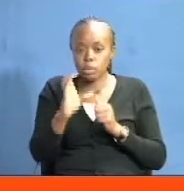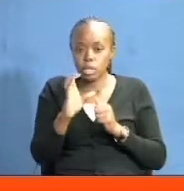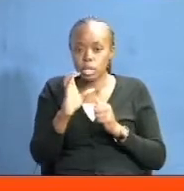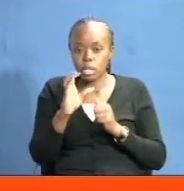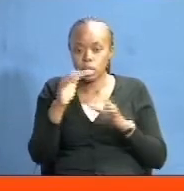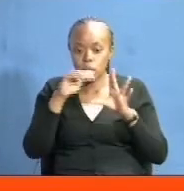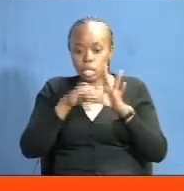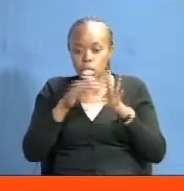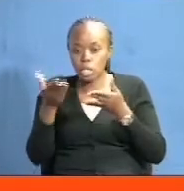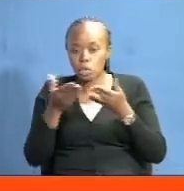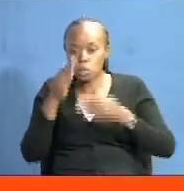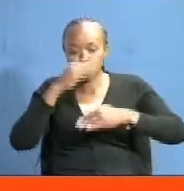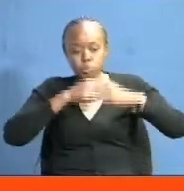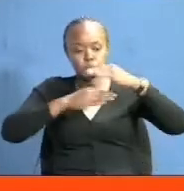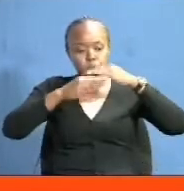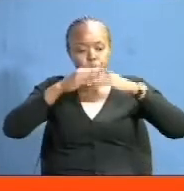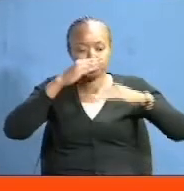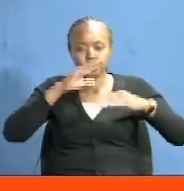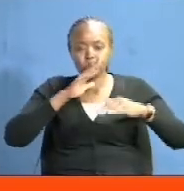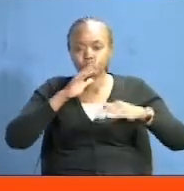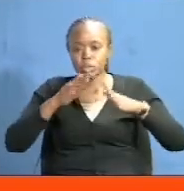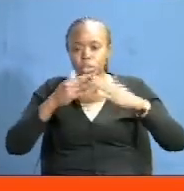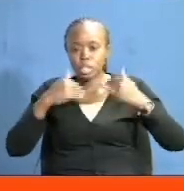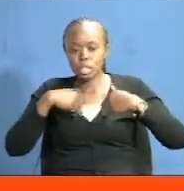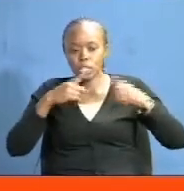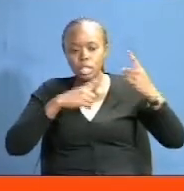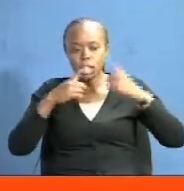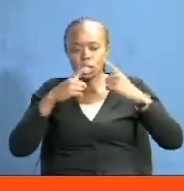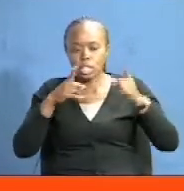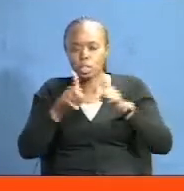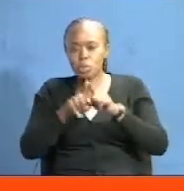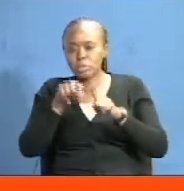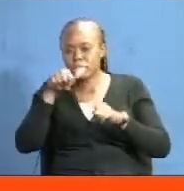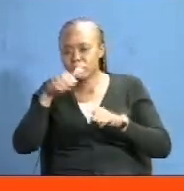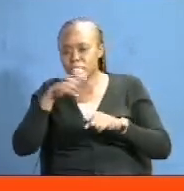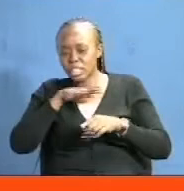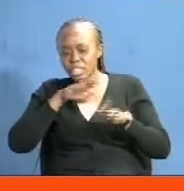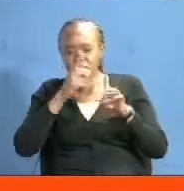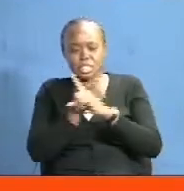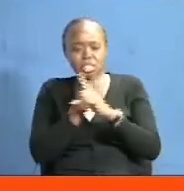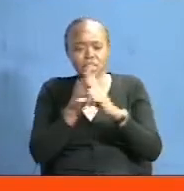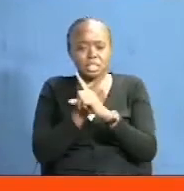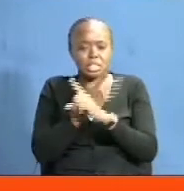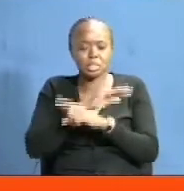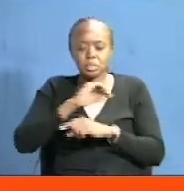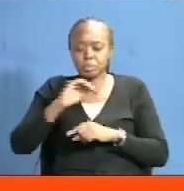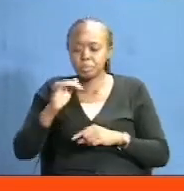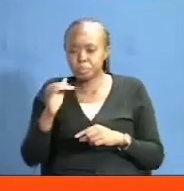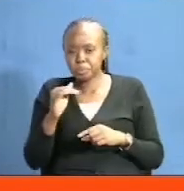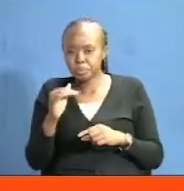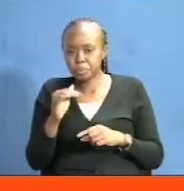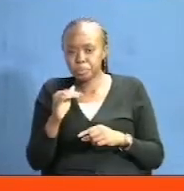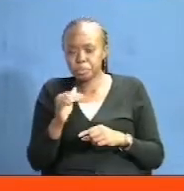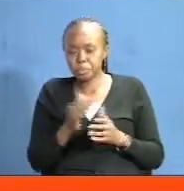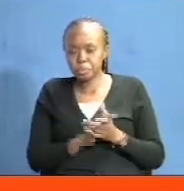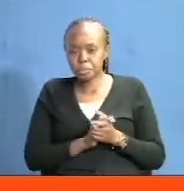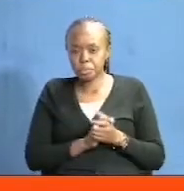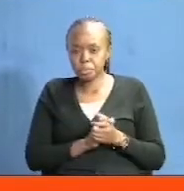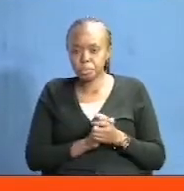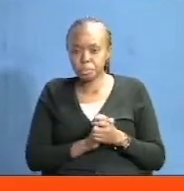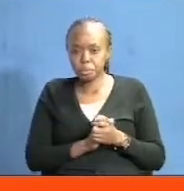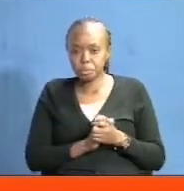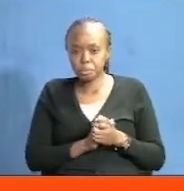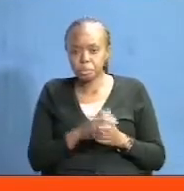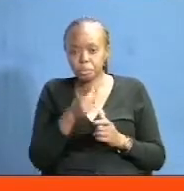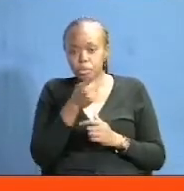in the universities. Students do not have to travel as far as Nyanza or Western or Northeastern or the coast or Central.